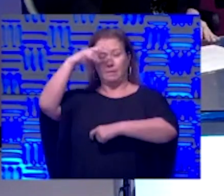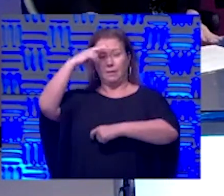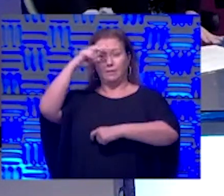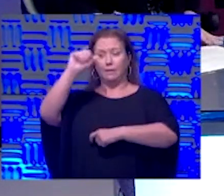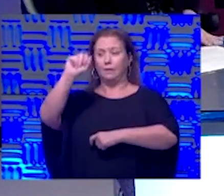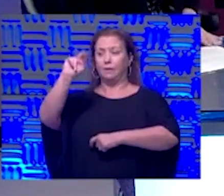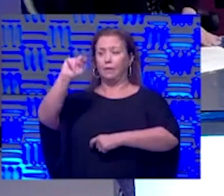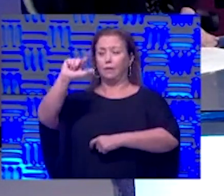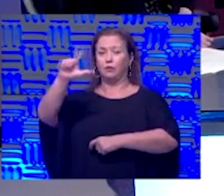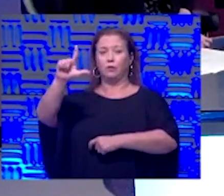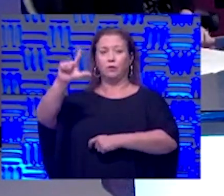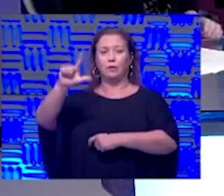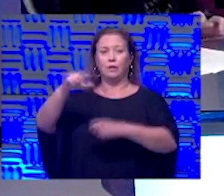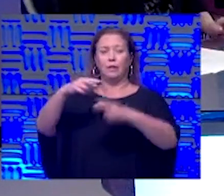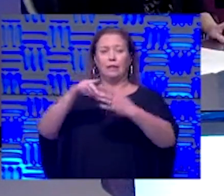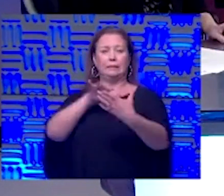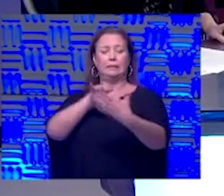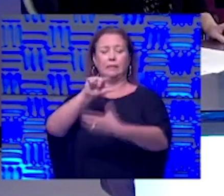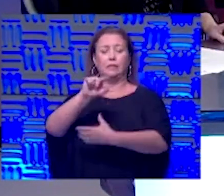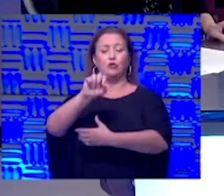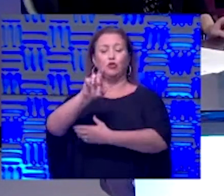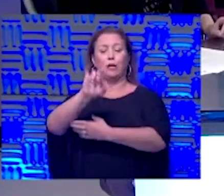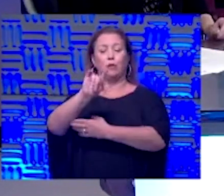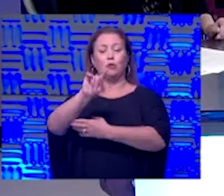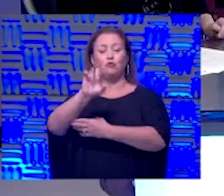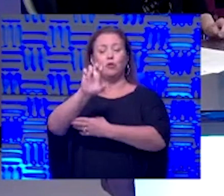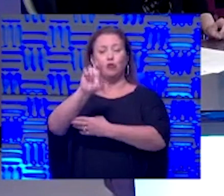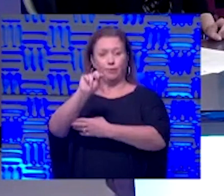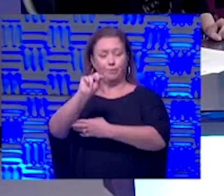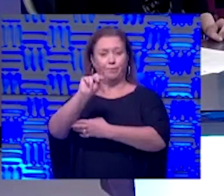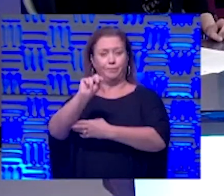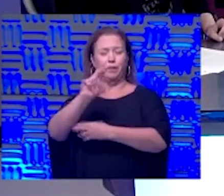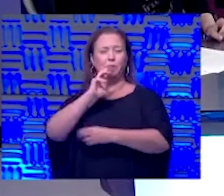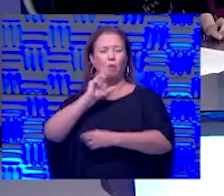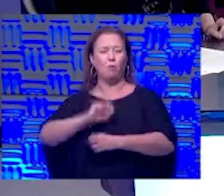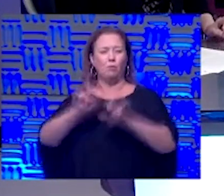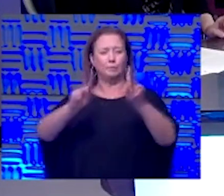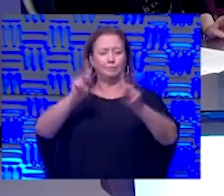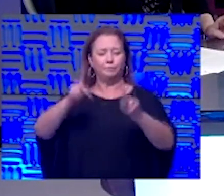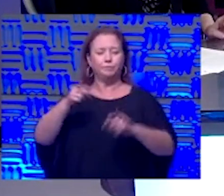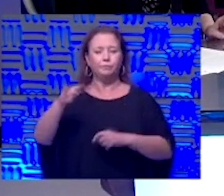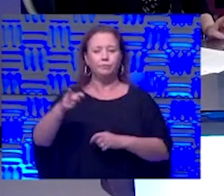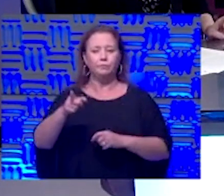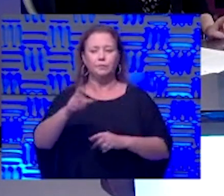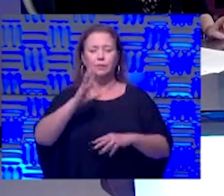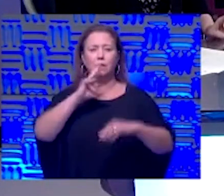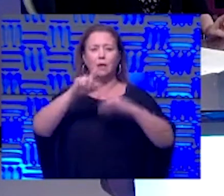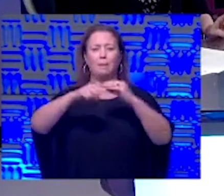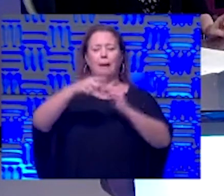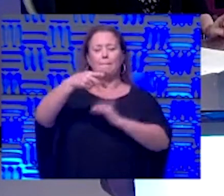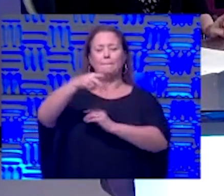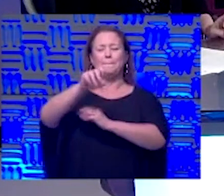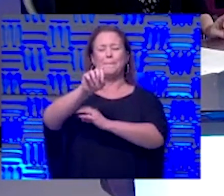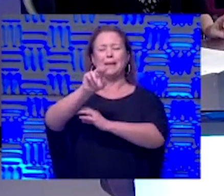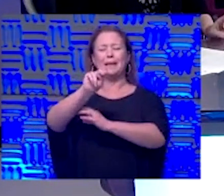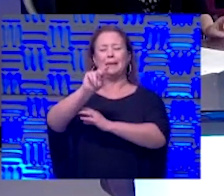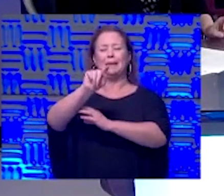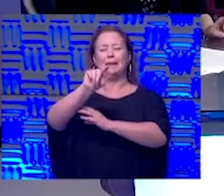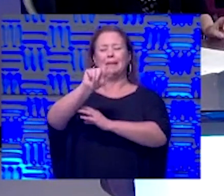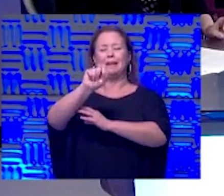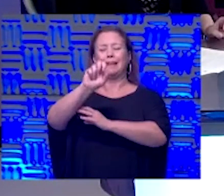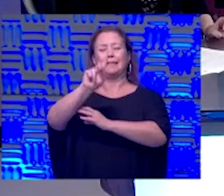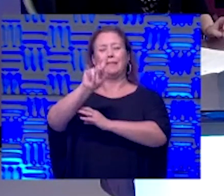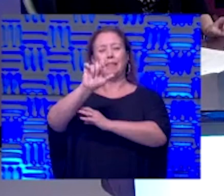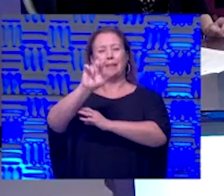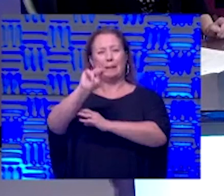a geriatrician. Works, and he is asking about pentoxifylline medication. I probably